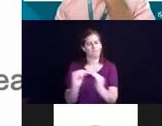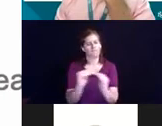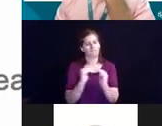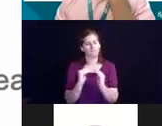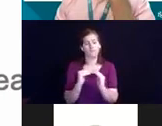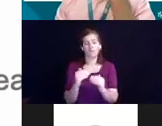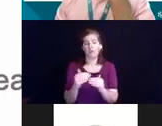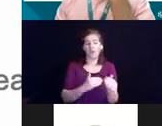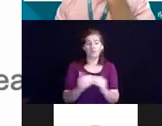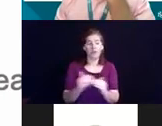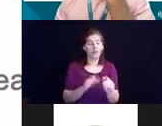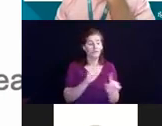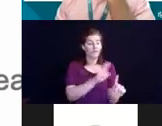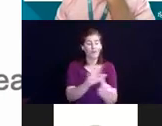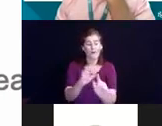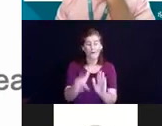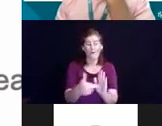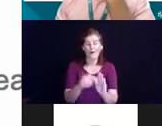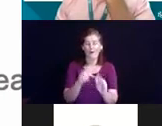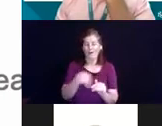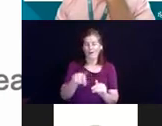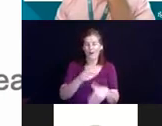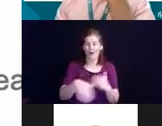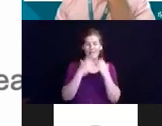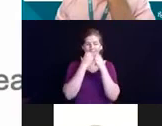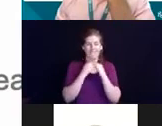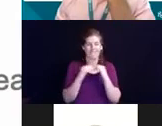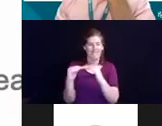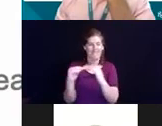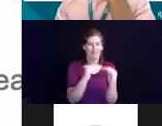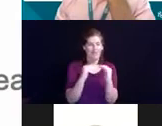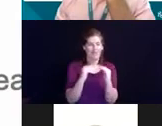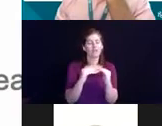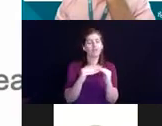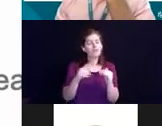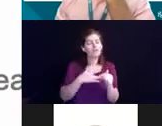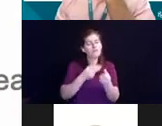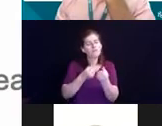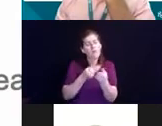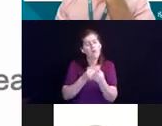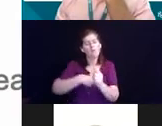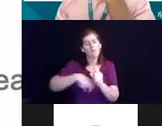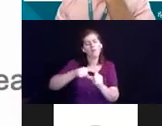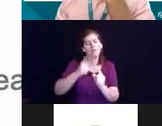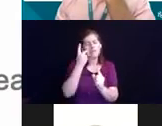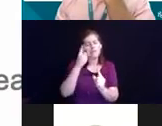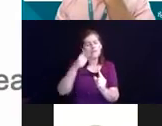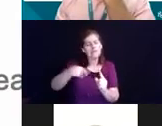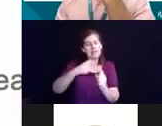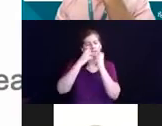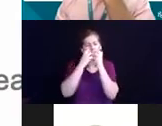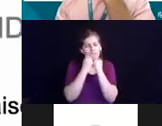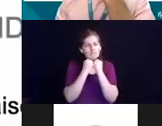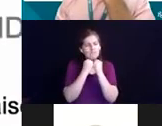of anyone's role, everyone is equally valued. And the huddles, as we said, should be supportive and positive and seen as valuable by the people